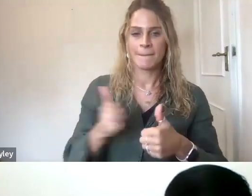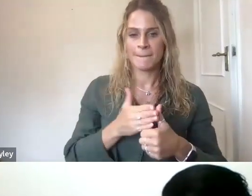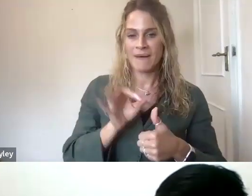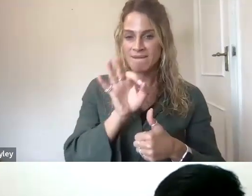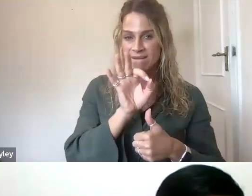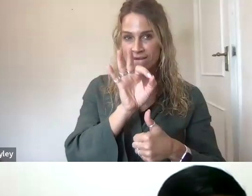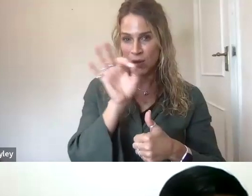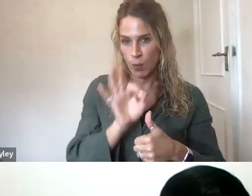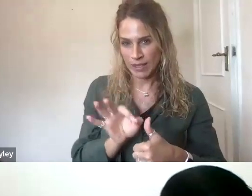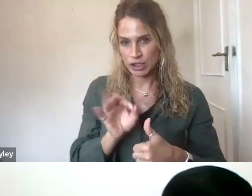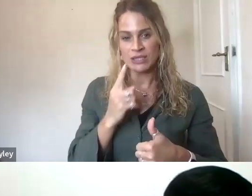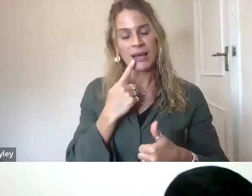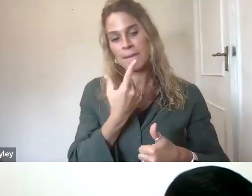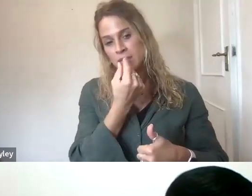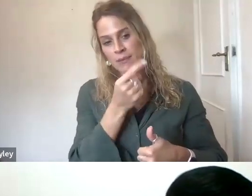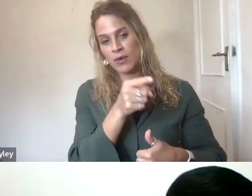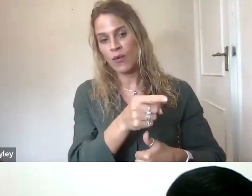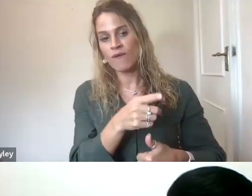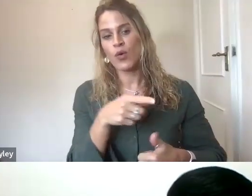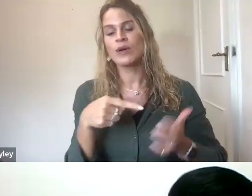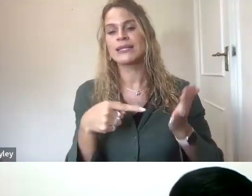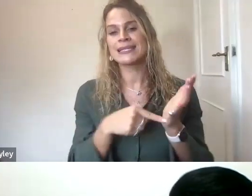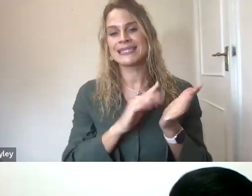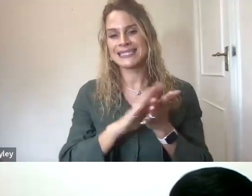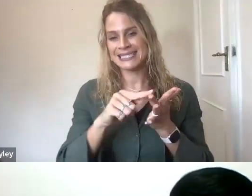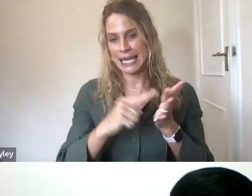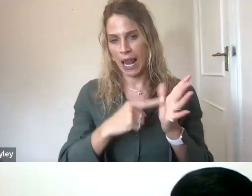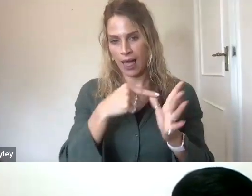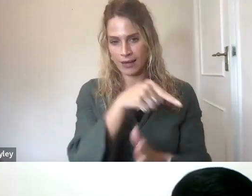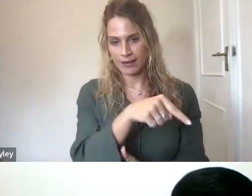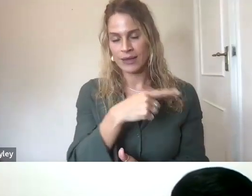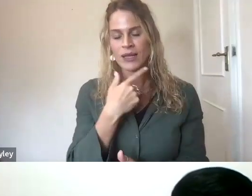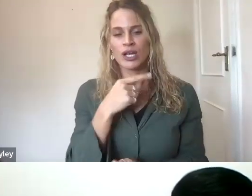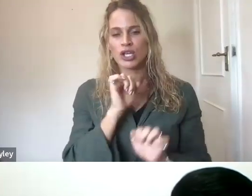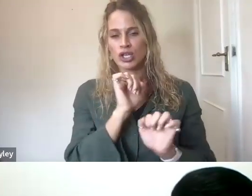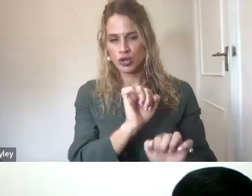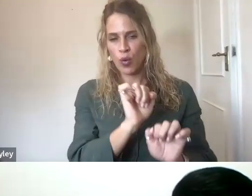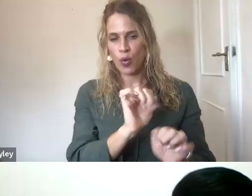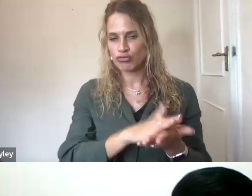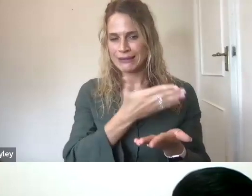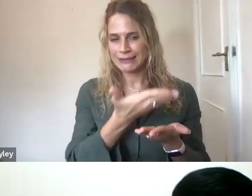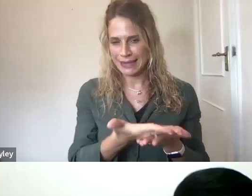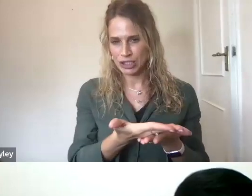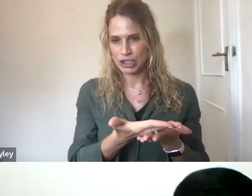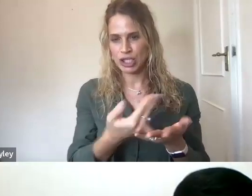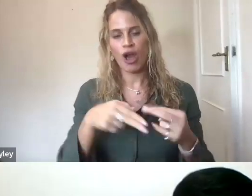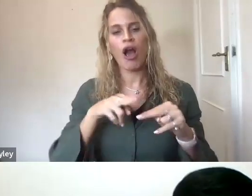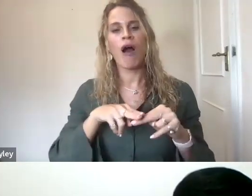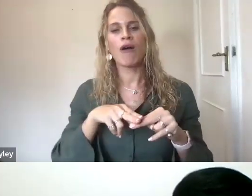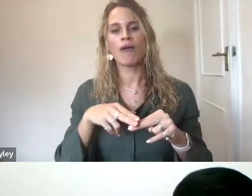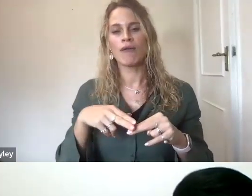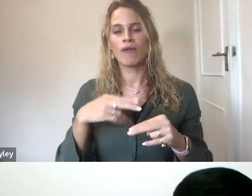perhaps Thila might want to answer it first, is your translation of The Painting